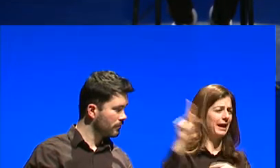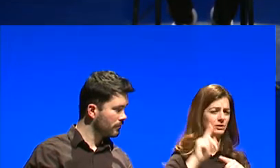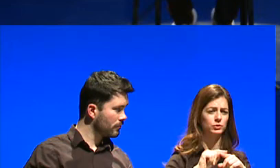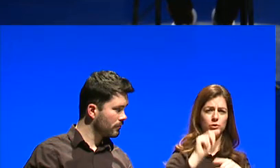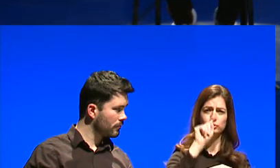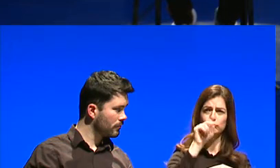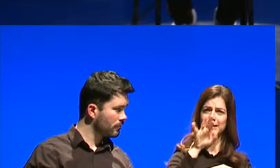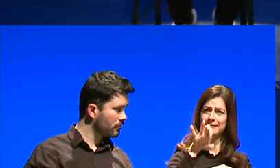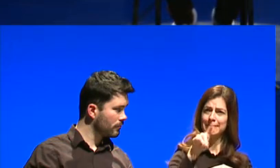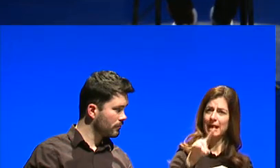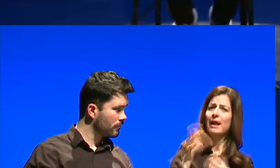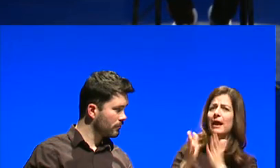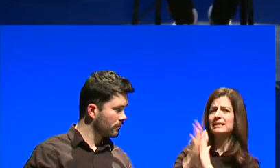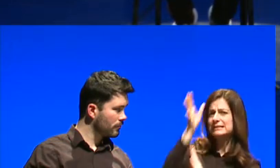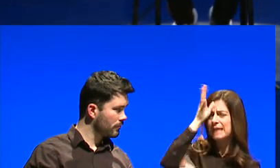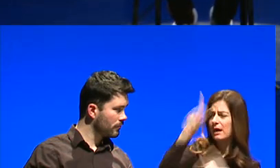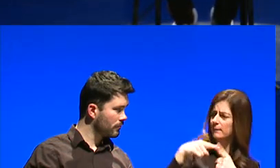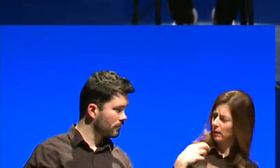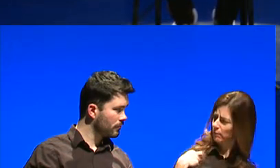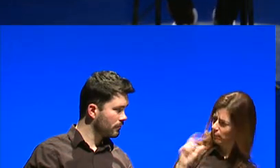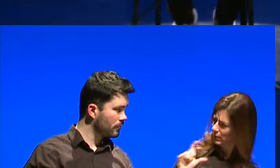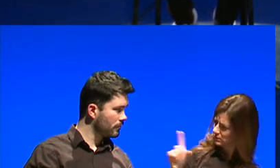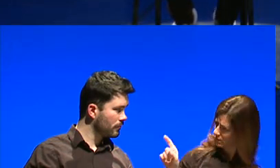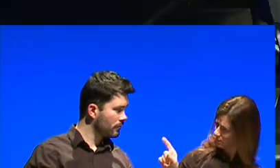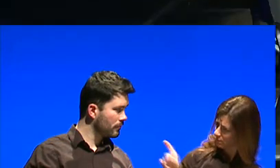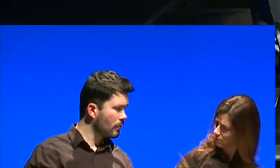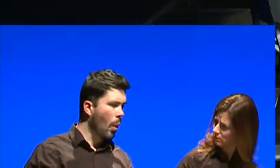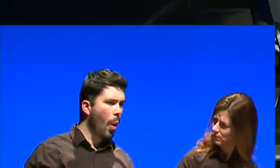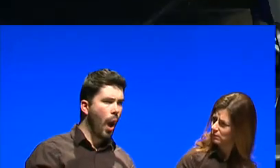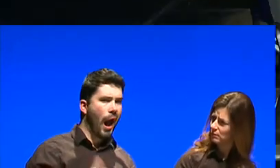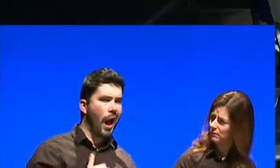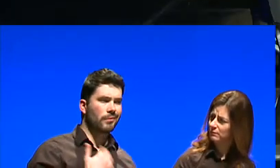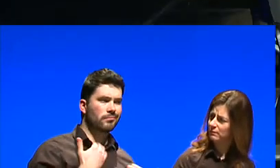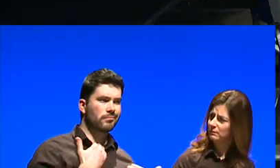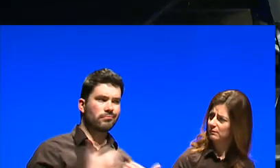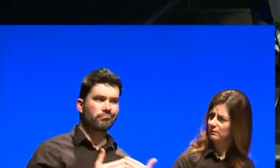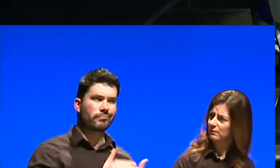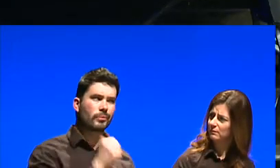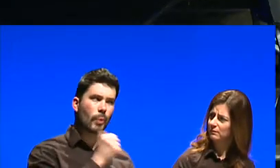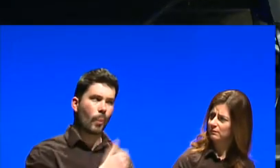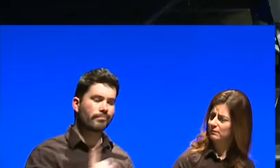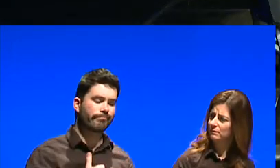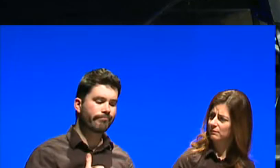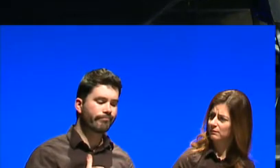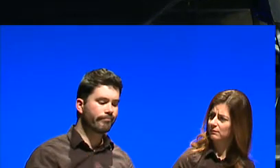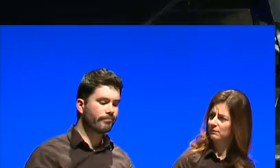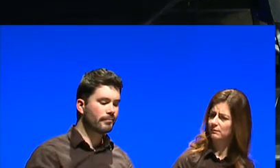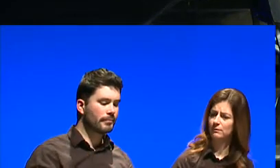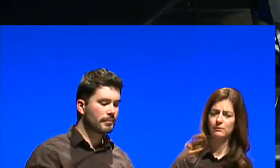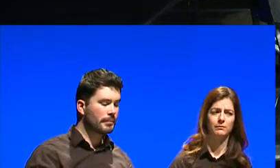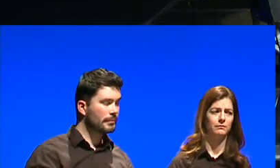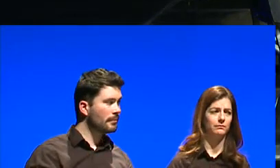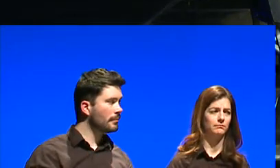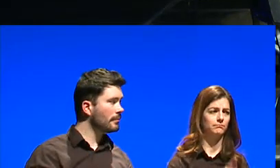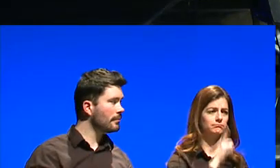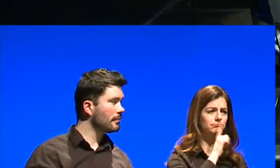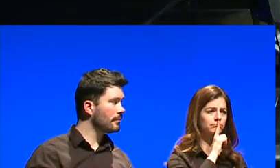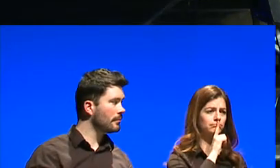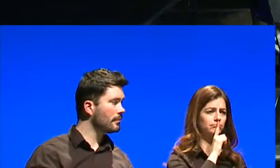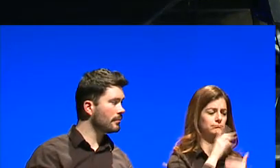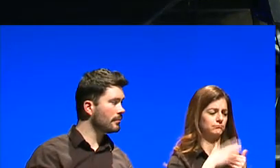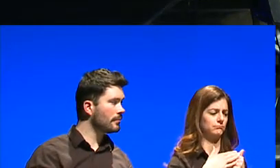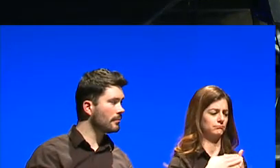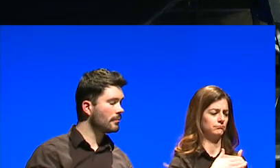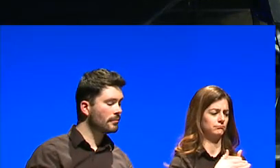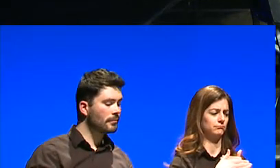being Muslim. He says, "I don't do that anymore." And we don't talk about it again. I